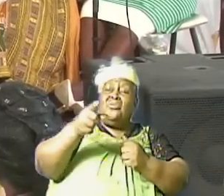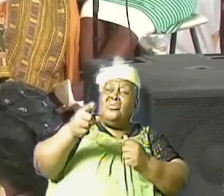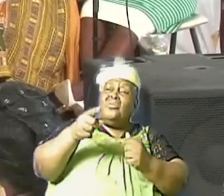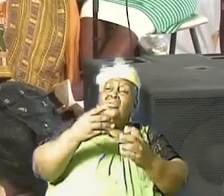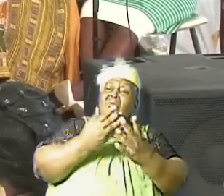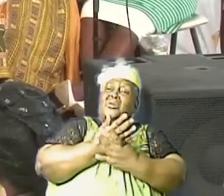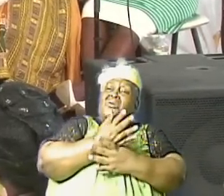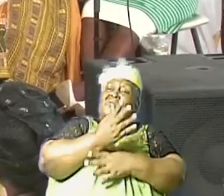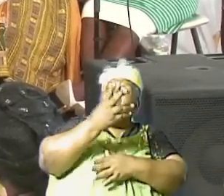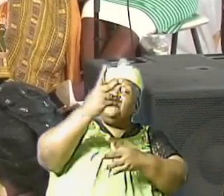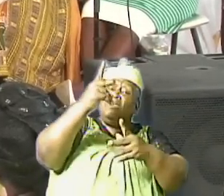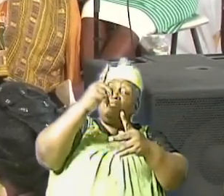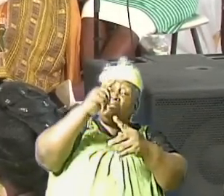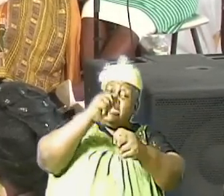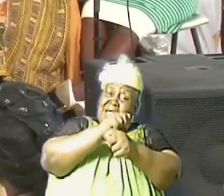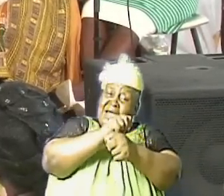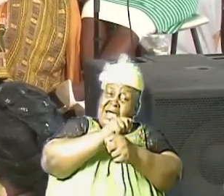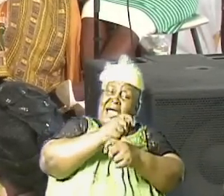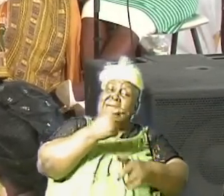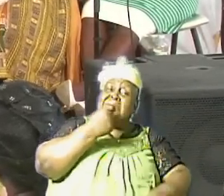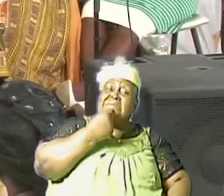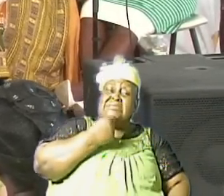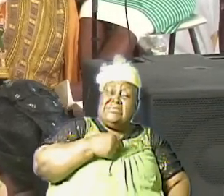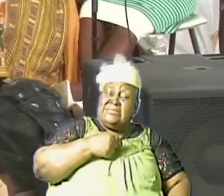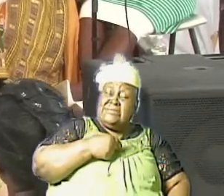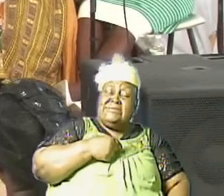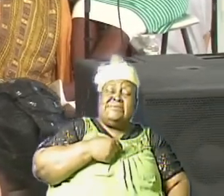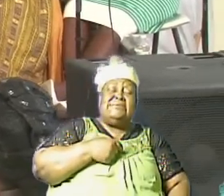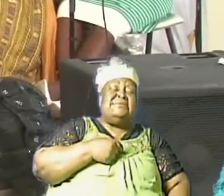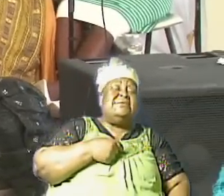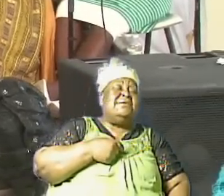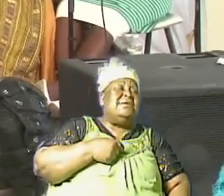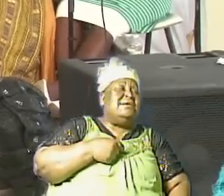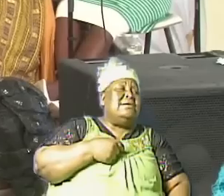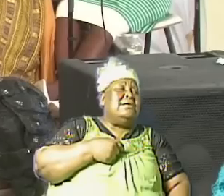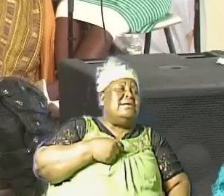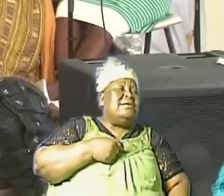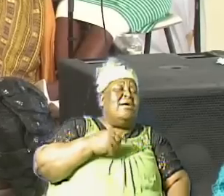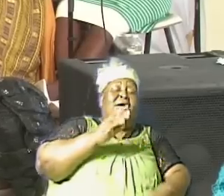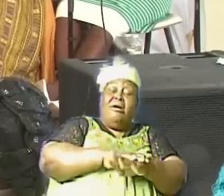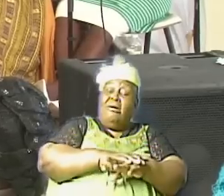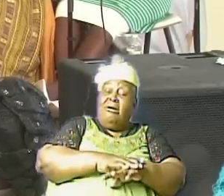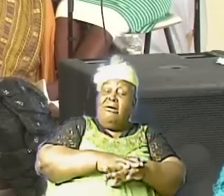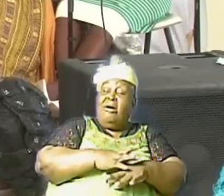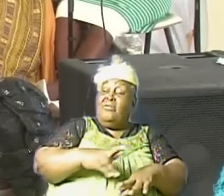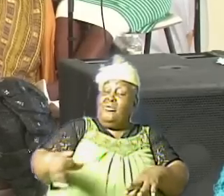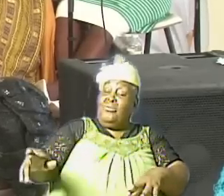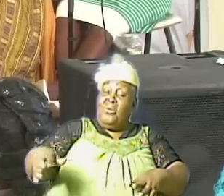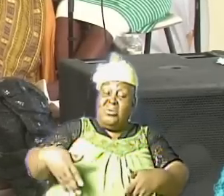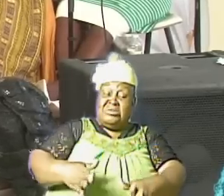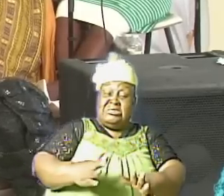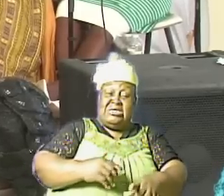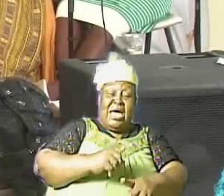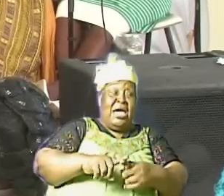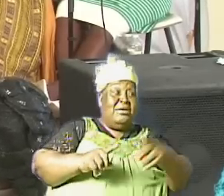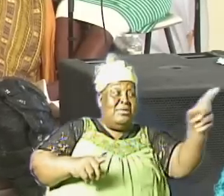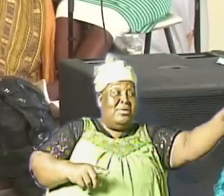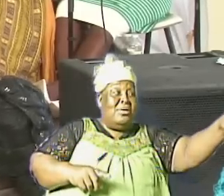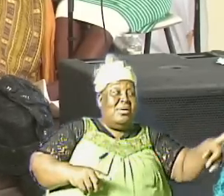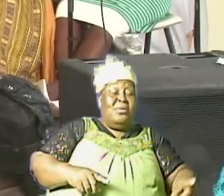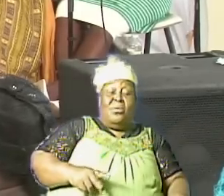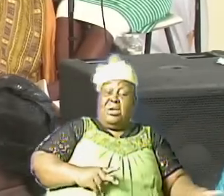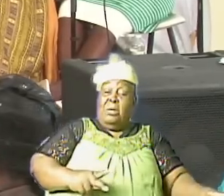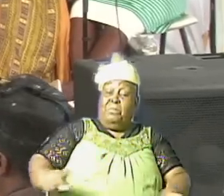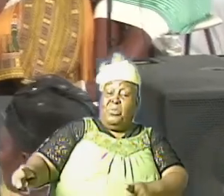thick and through the thin. Hallelujah. Hallelujah. On the roadside, my wife was there when they threw